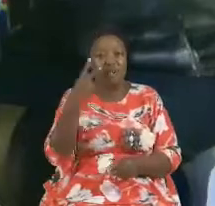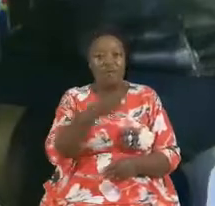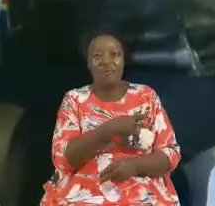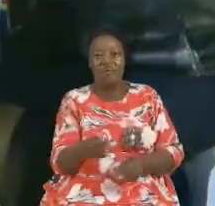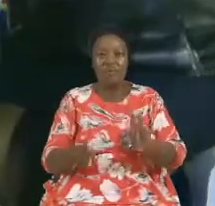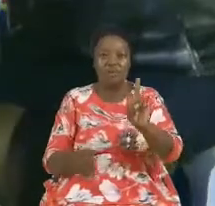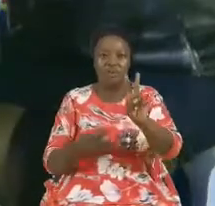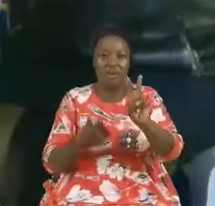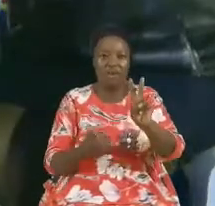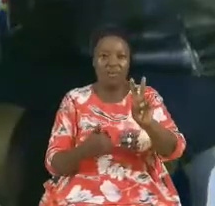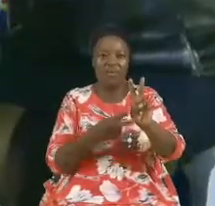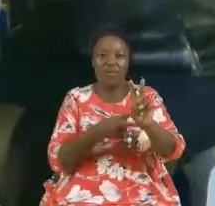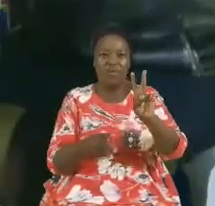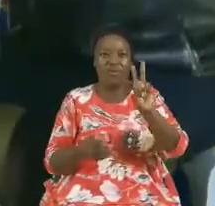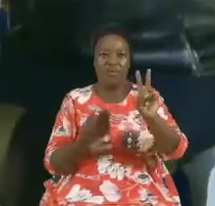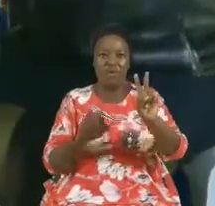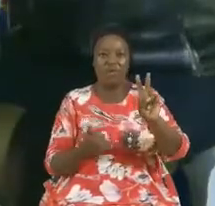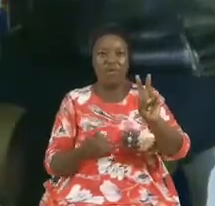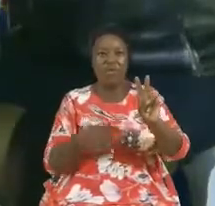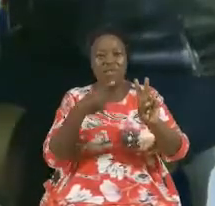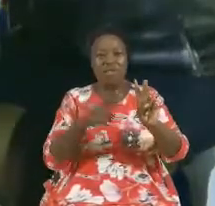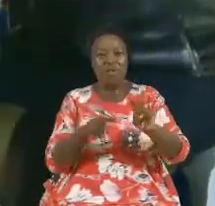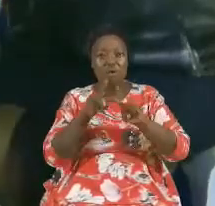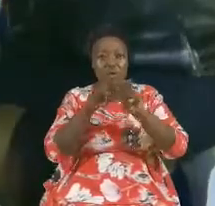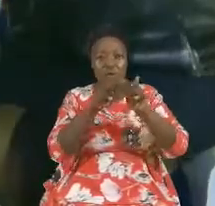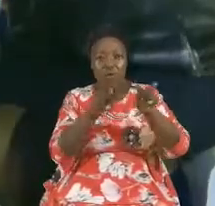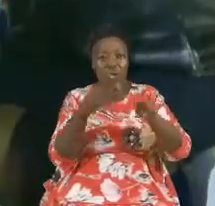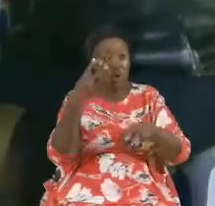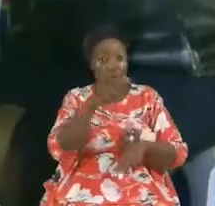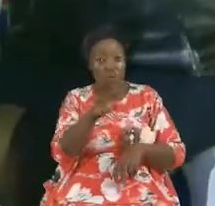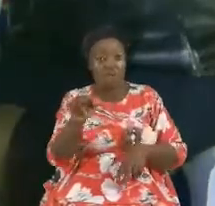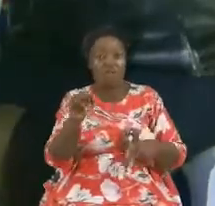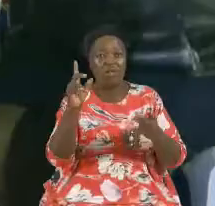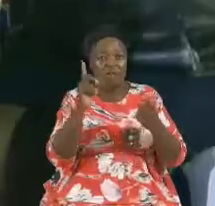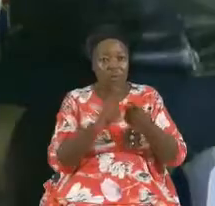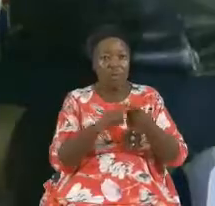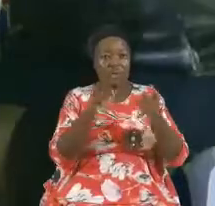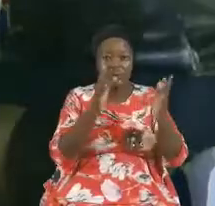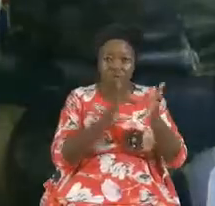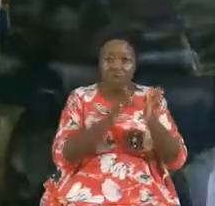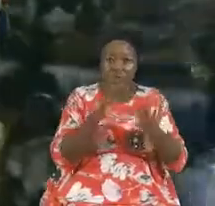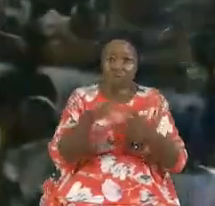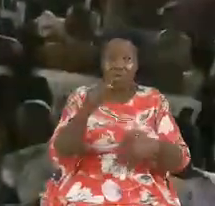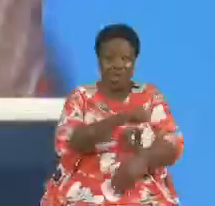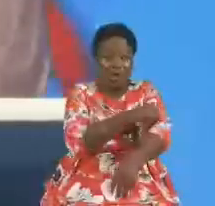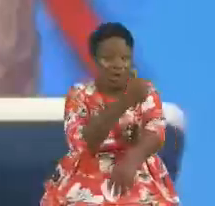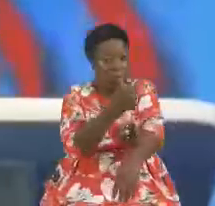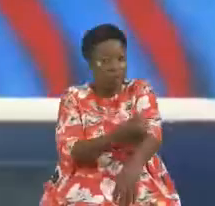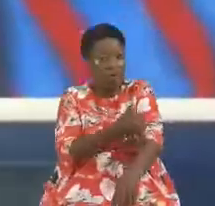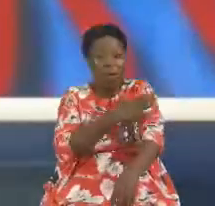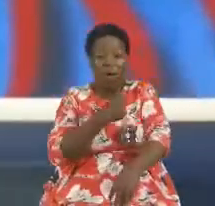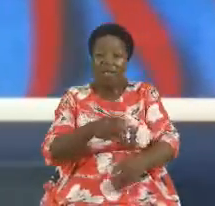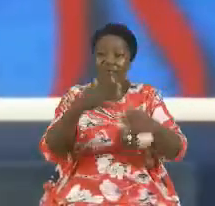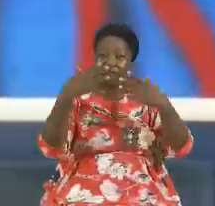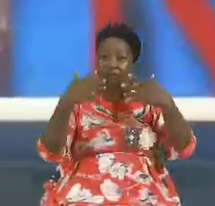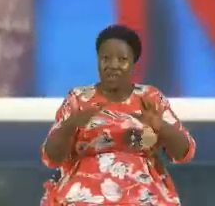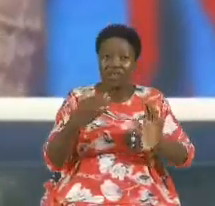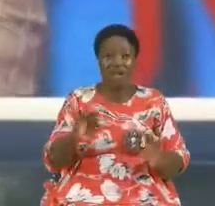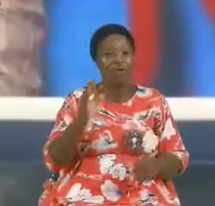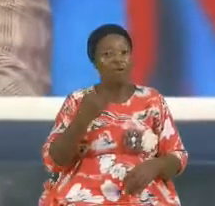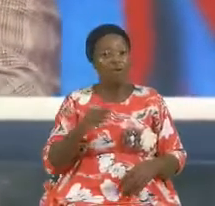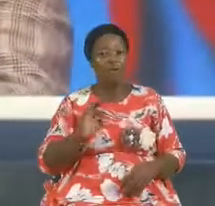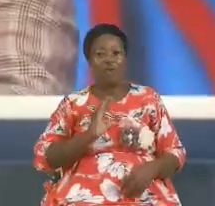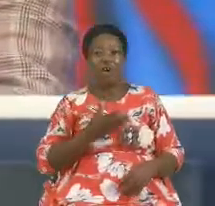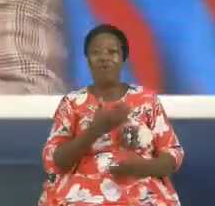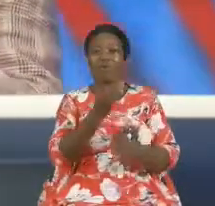life in Jesus' name. Look at verse 2 there. Verse 2 says, looking unto Jesus,